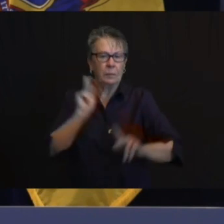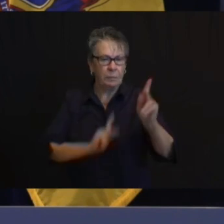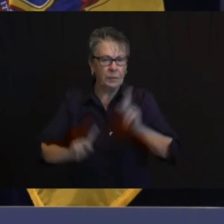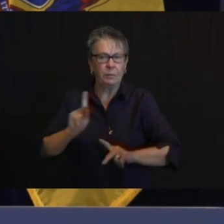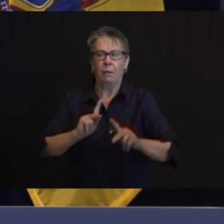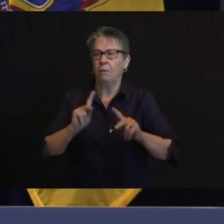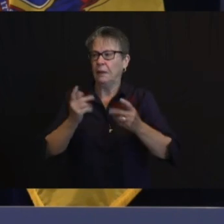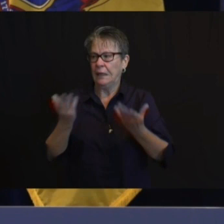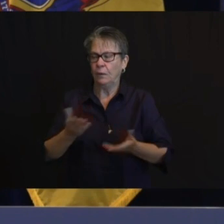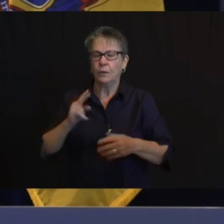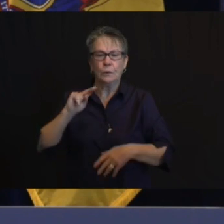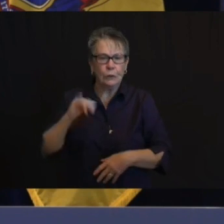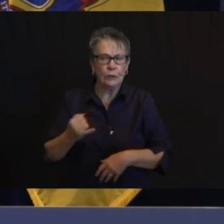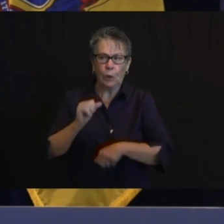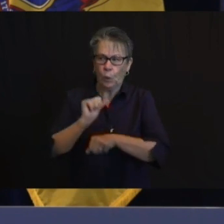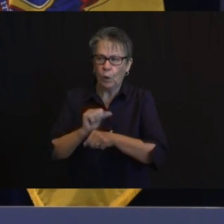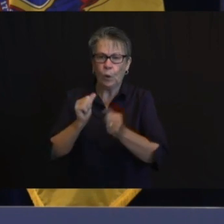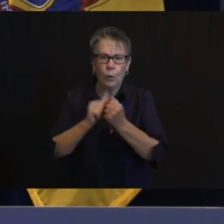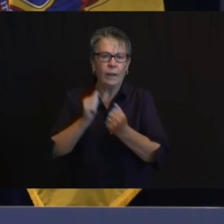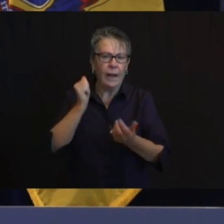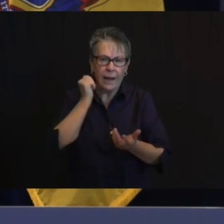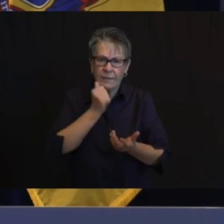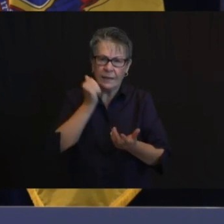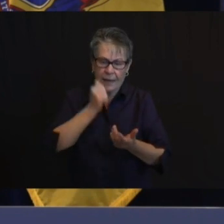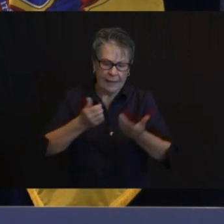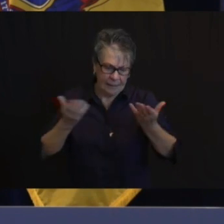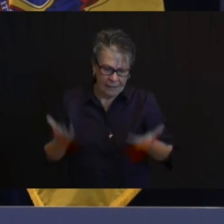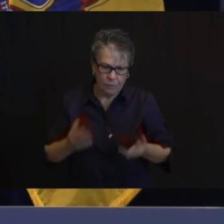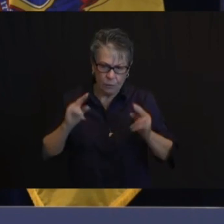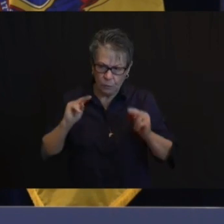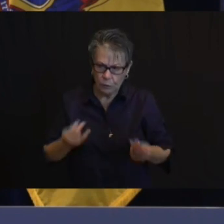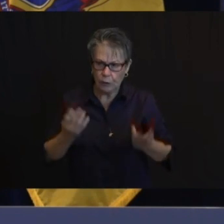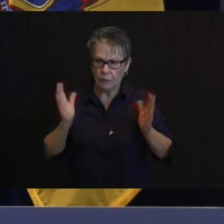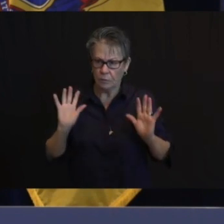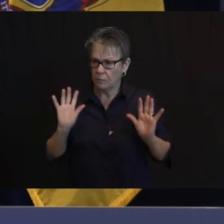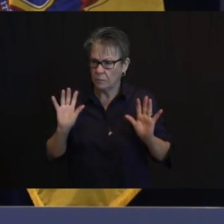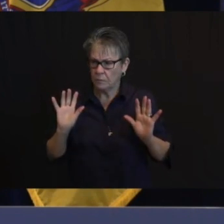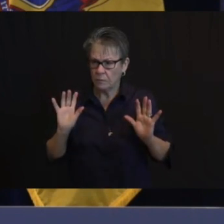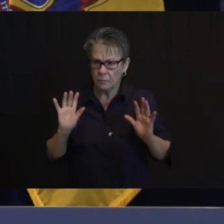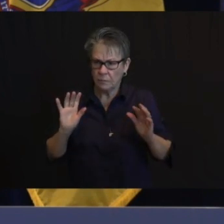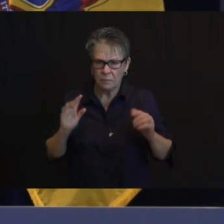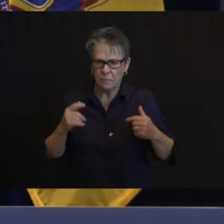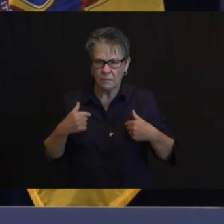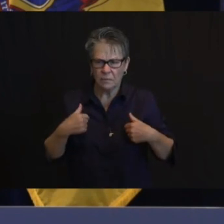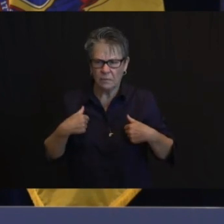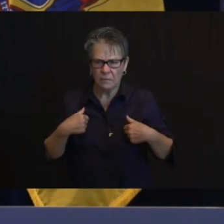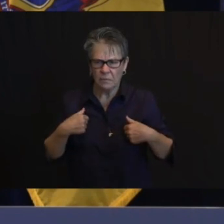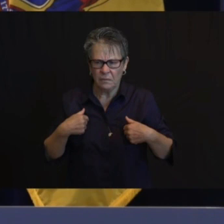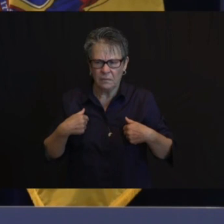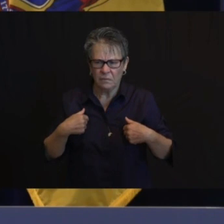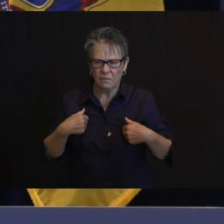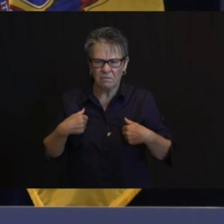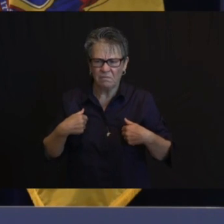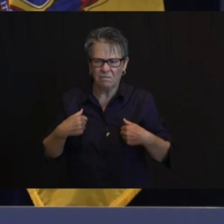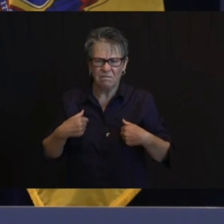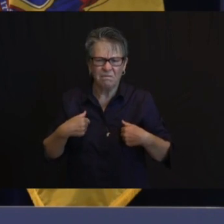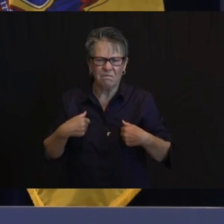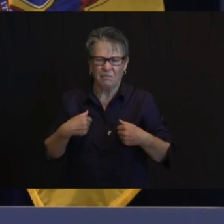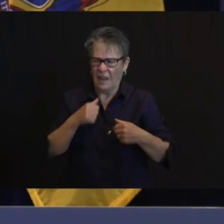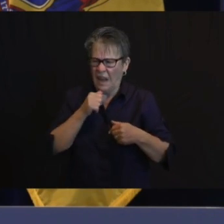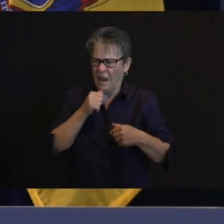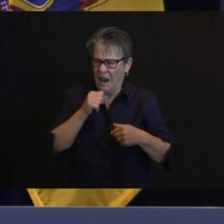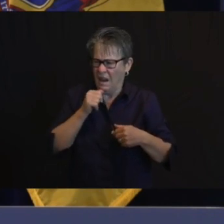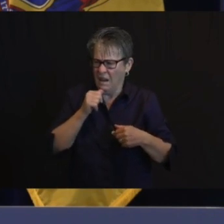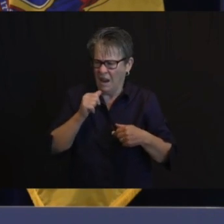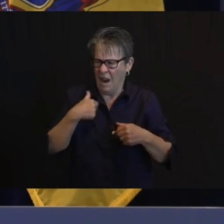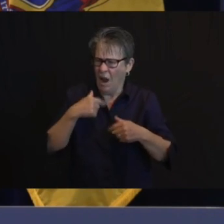with where I am, Alex. I don't think this is the time we should be teeing off on people, and that goes for both sides. And you can imagine what I